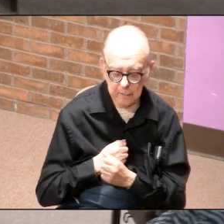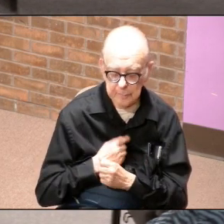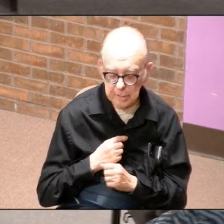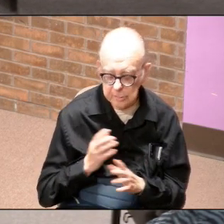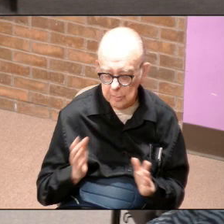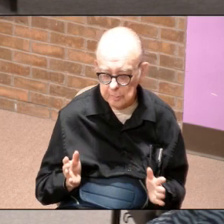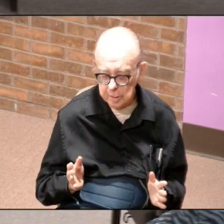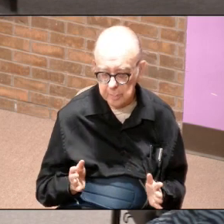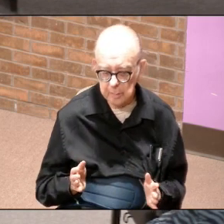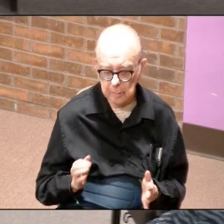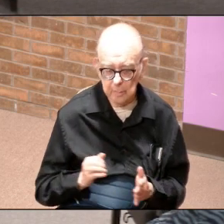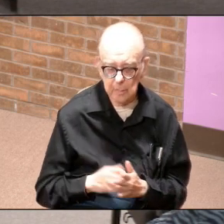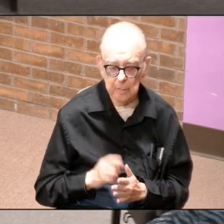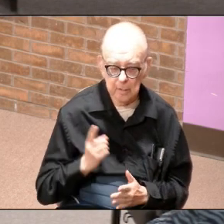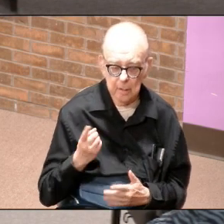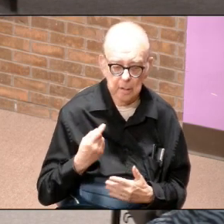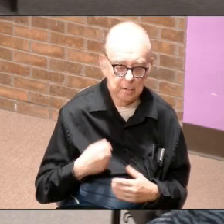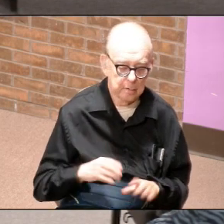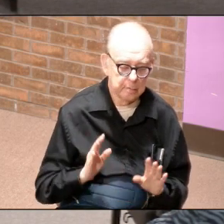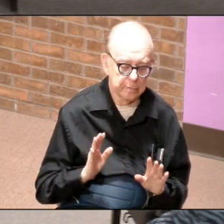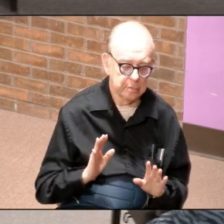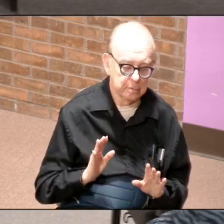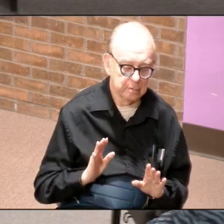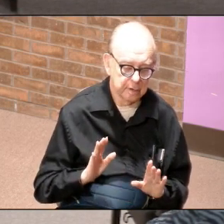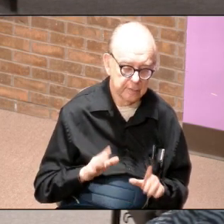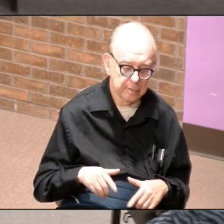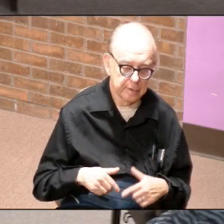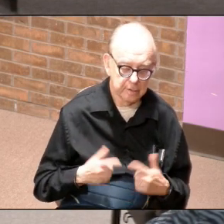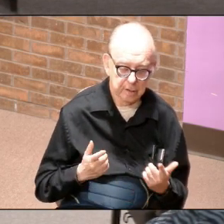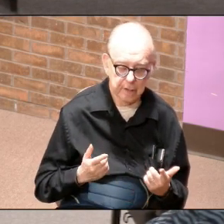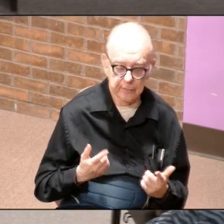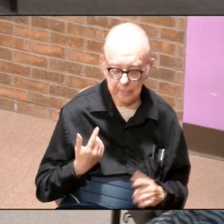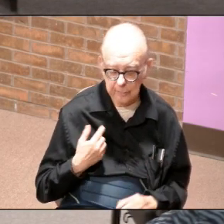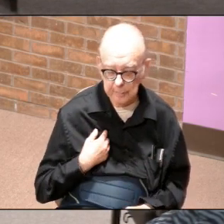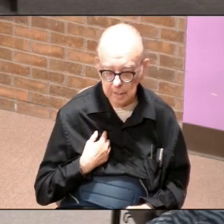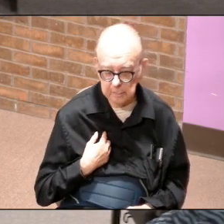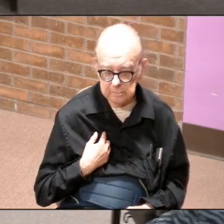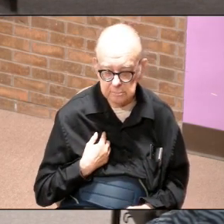much that he was willing to give his life for me.